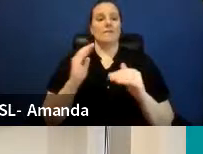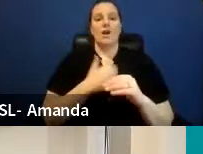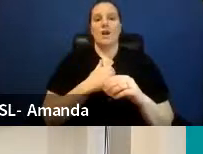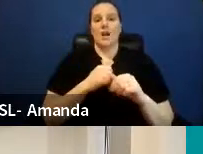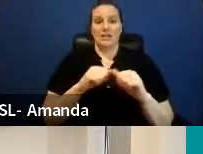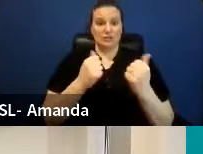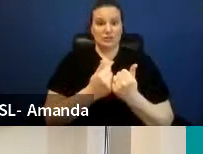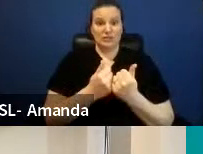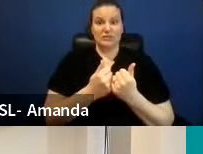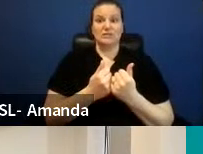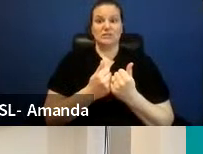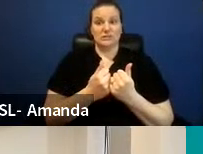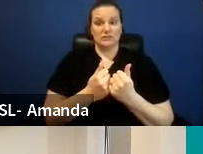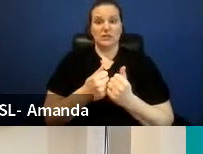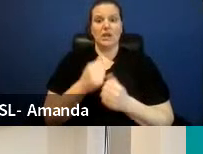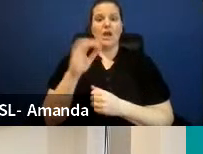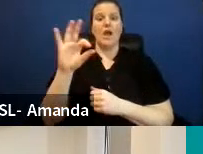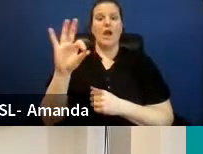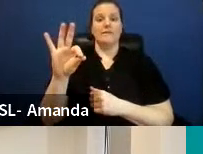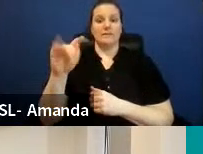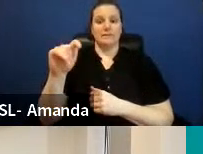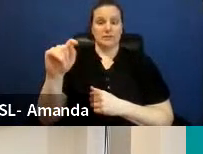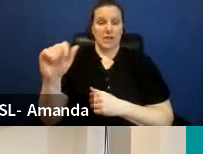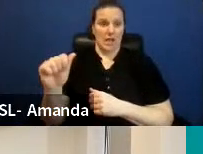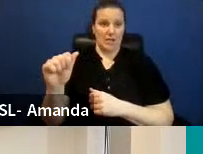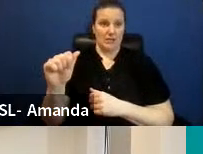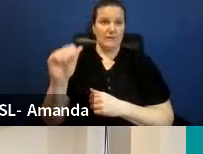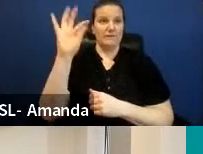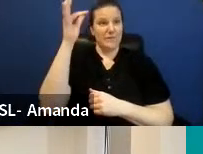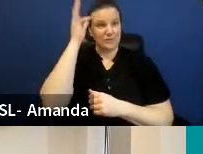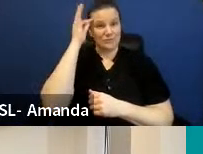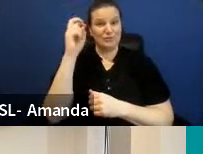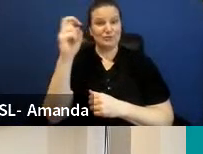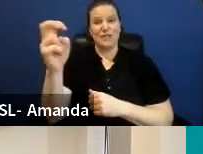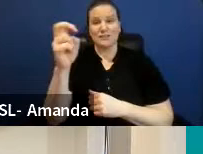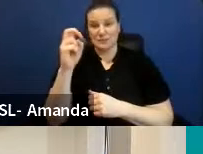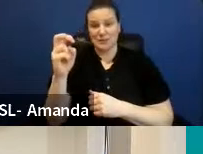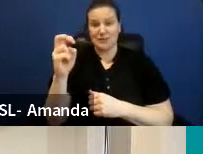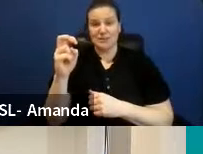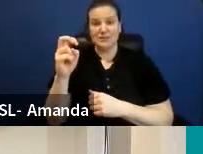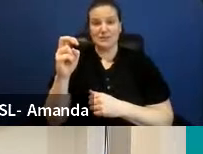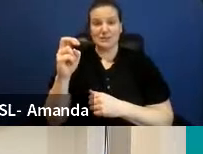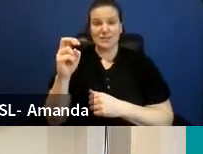FTA and Federal Transit Administration, Federal Highway Administration, USDOT,